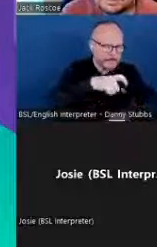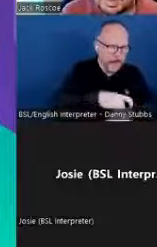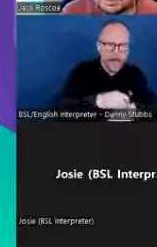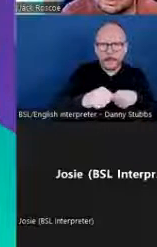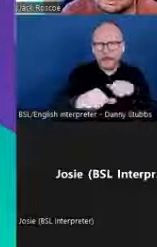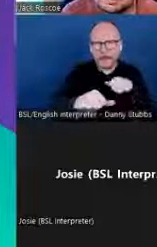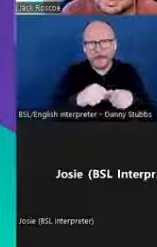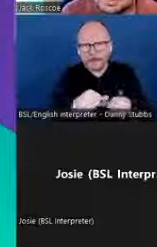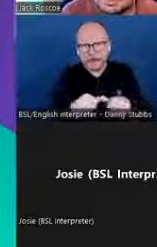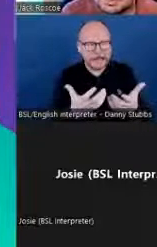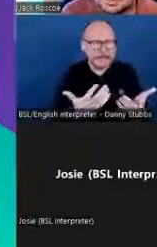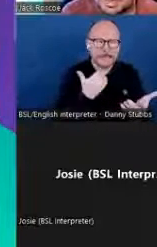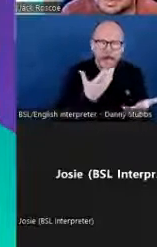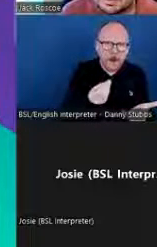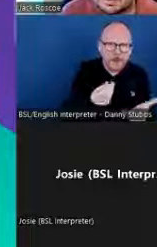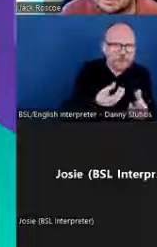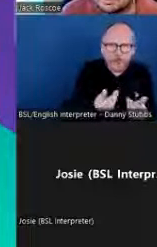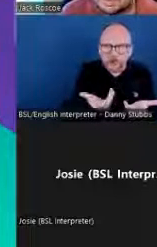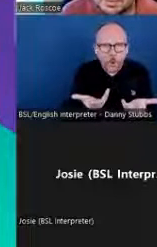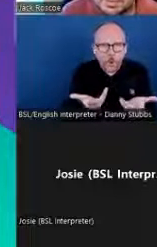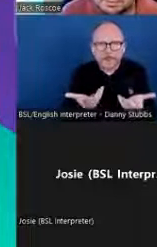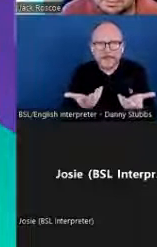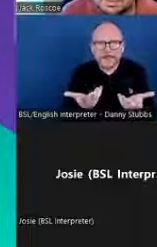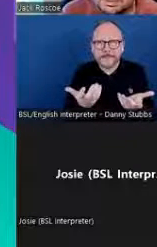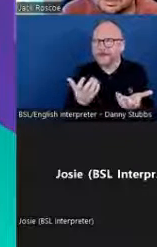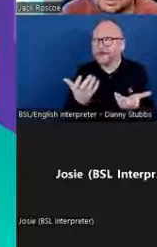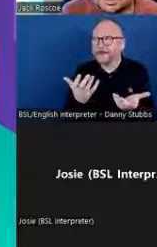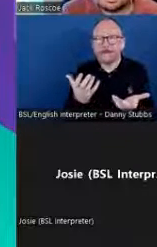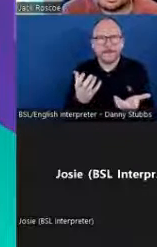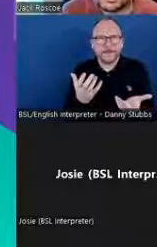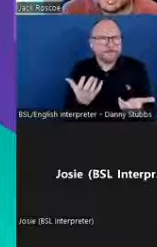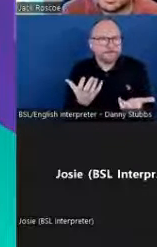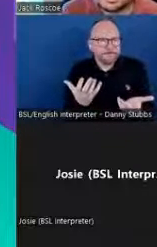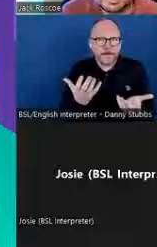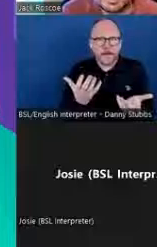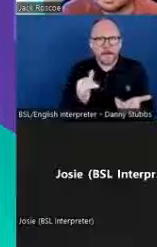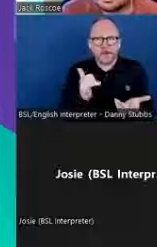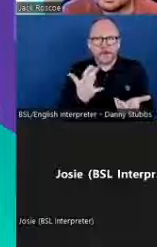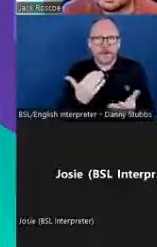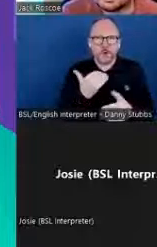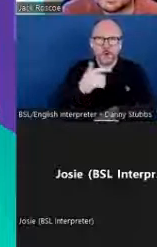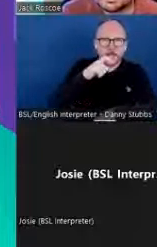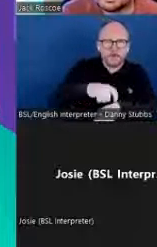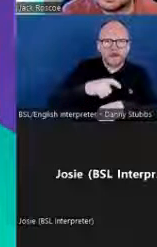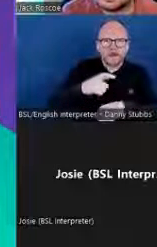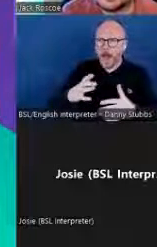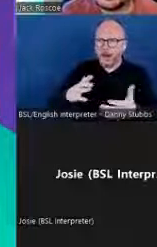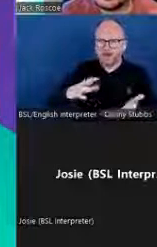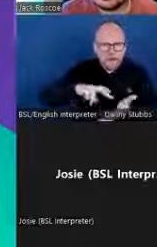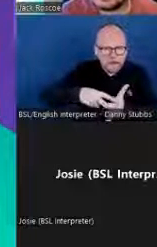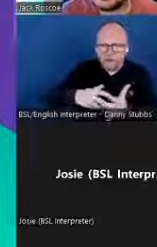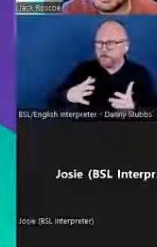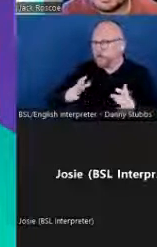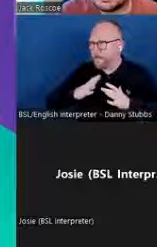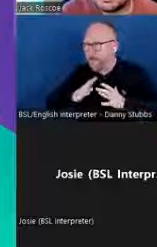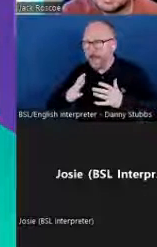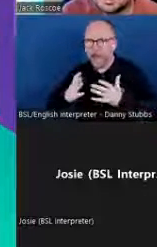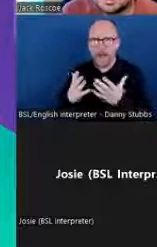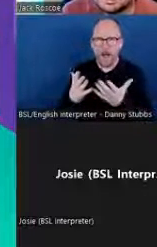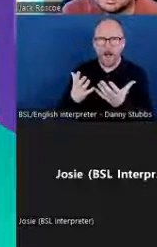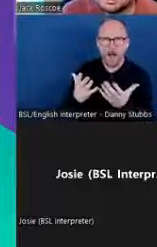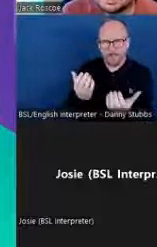So you might not have time to plan anything comprehensive, or, spend days and weeks developing your